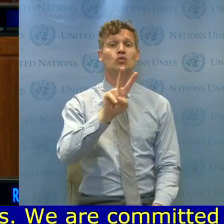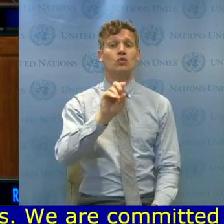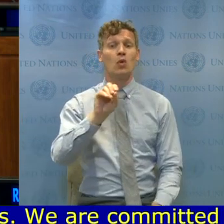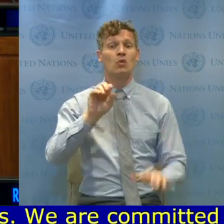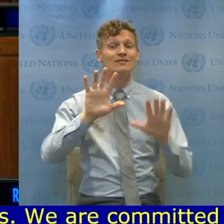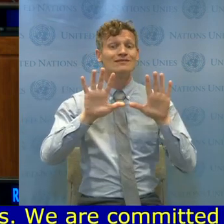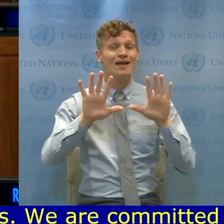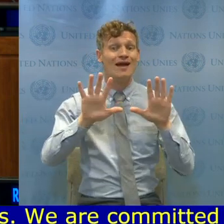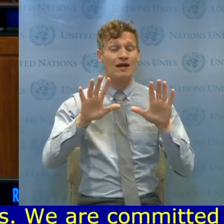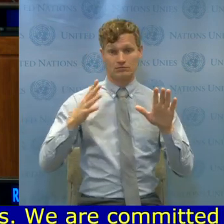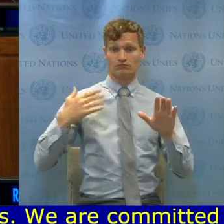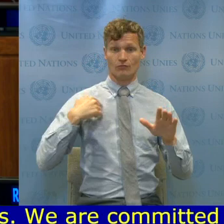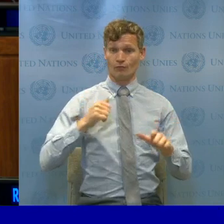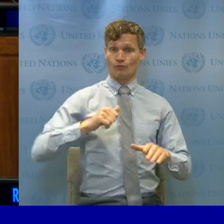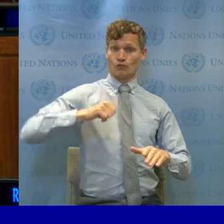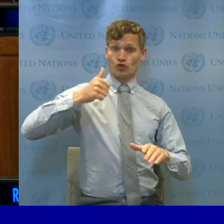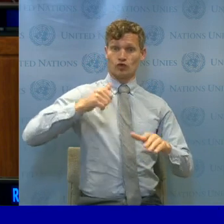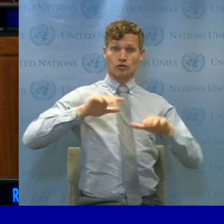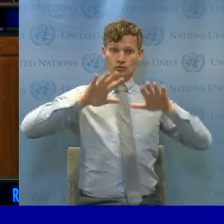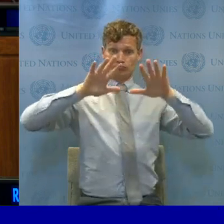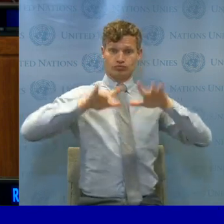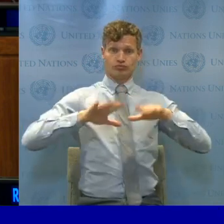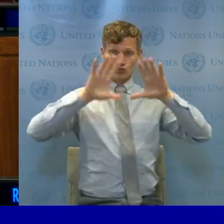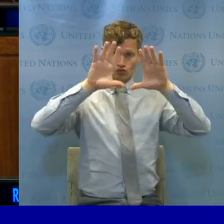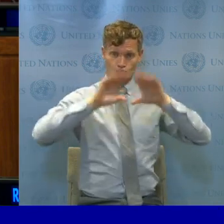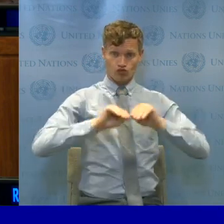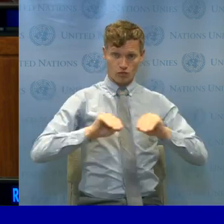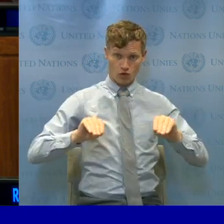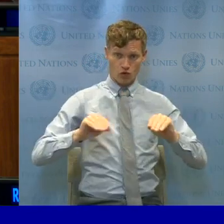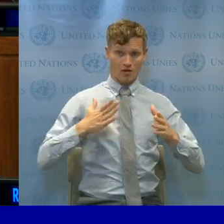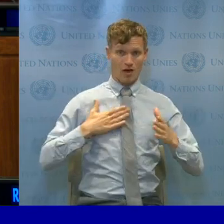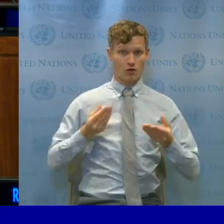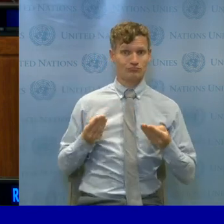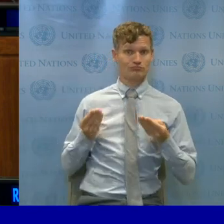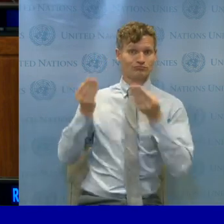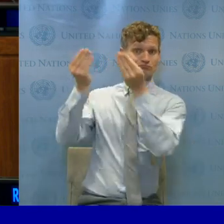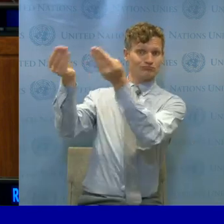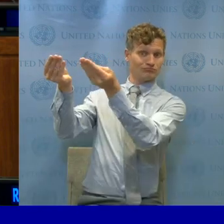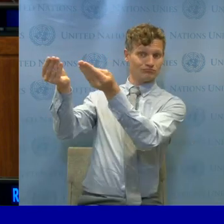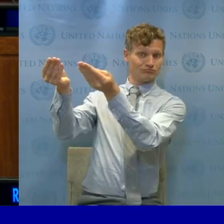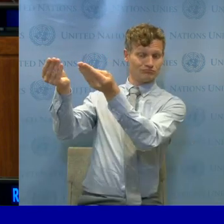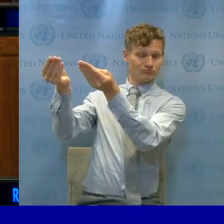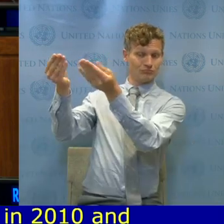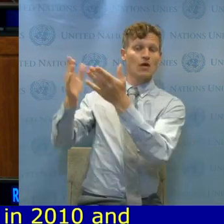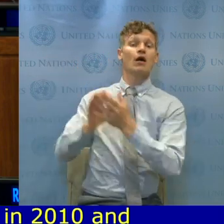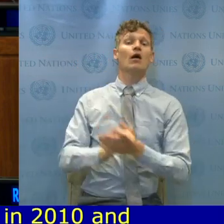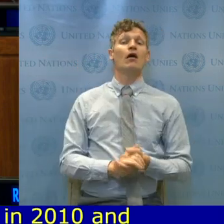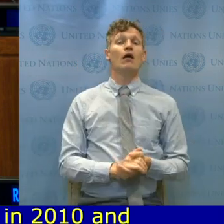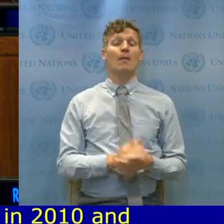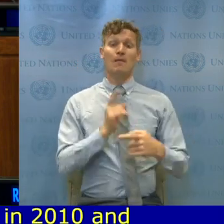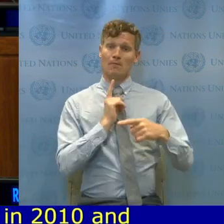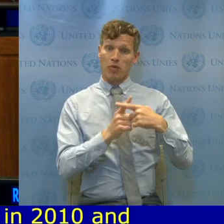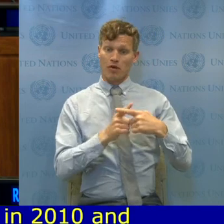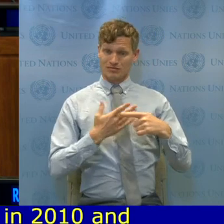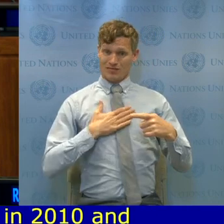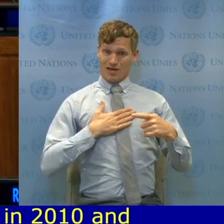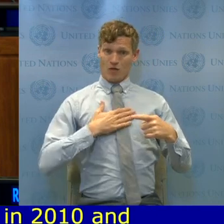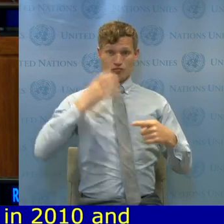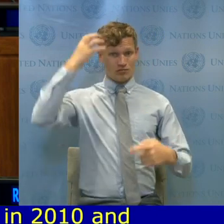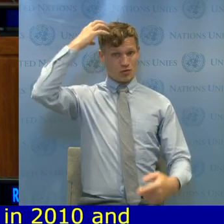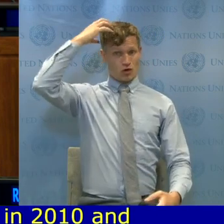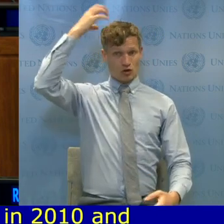on its implementation. The national normative and legislative framework has been also strengthened in line